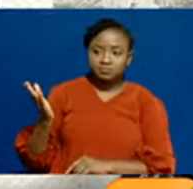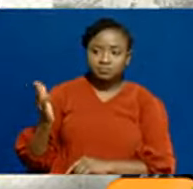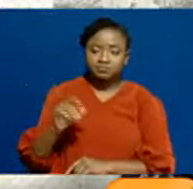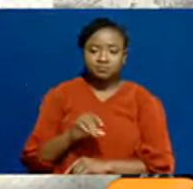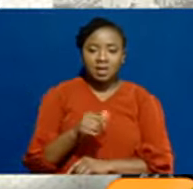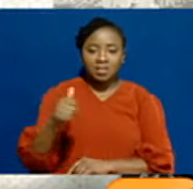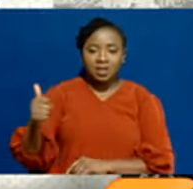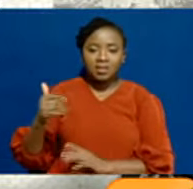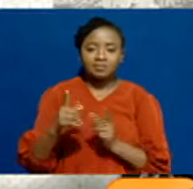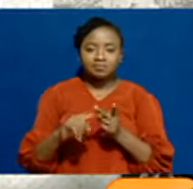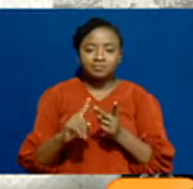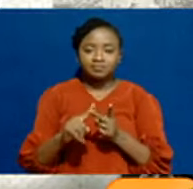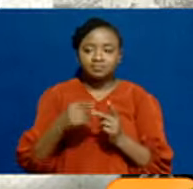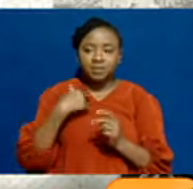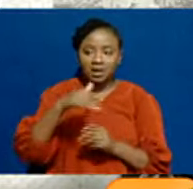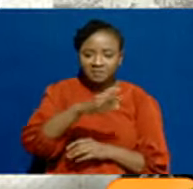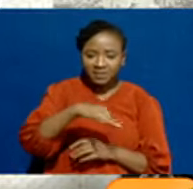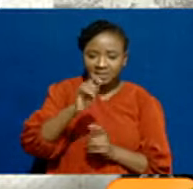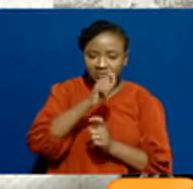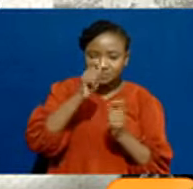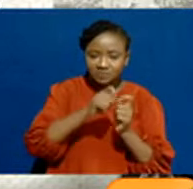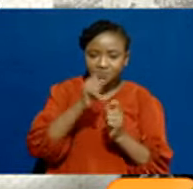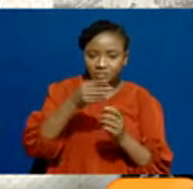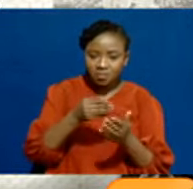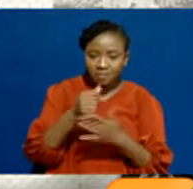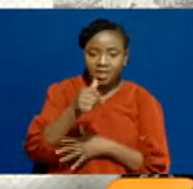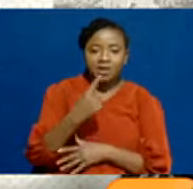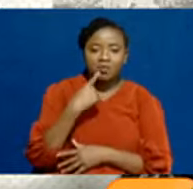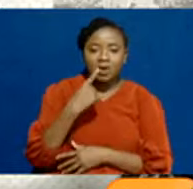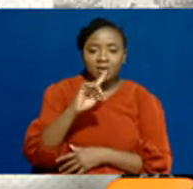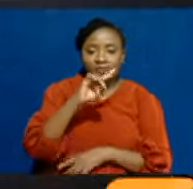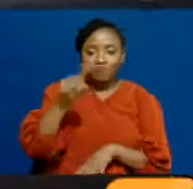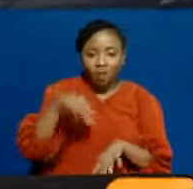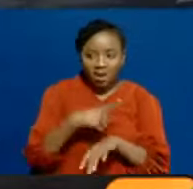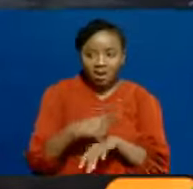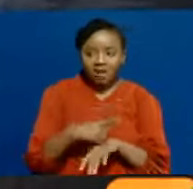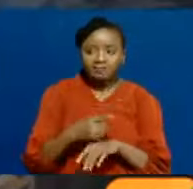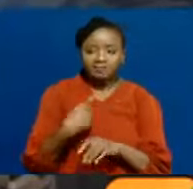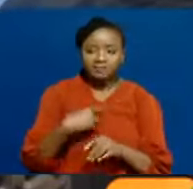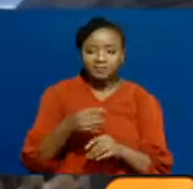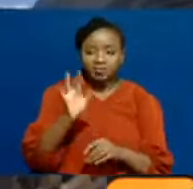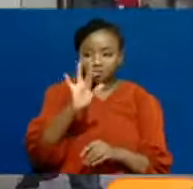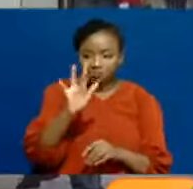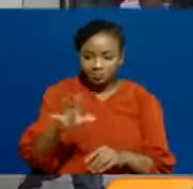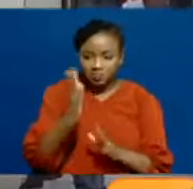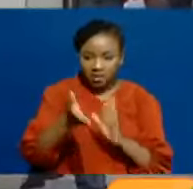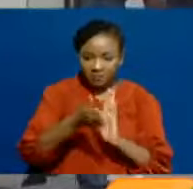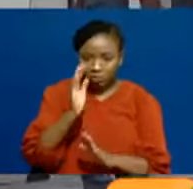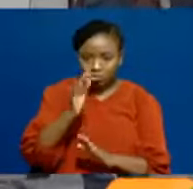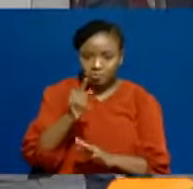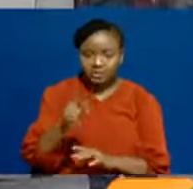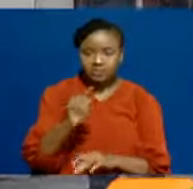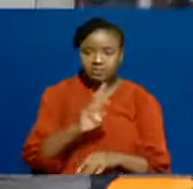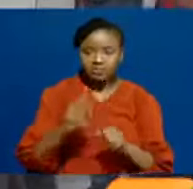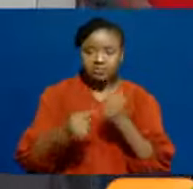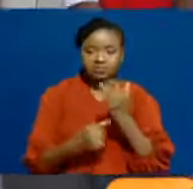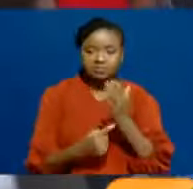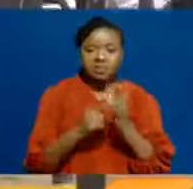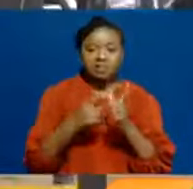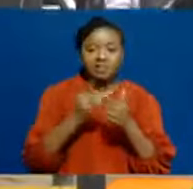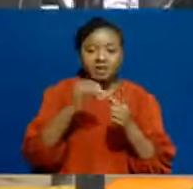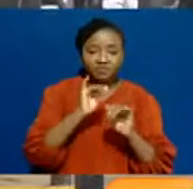automated parking areas where motorists will pay 100 shillings for the first hour with a charge of 50 shillings that will be applied for every extra